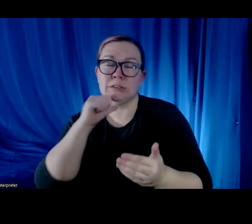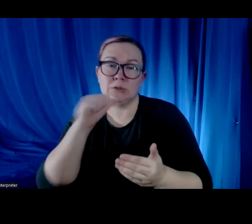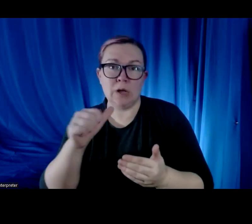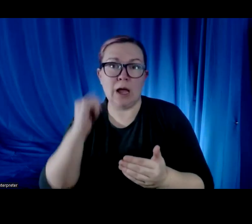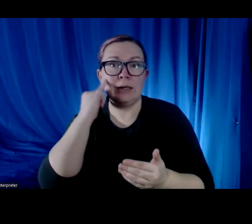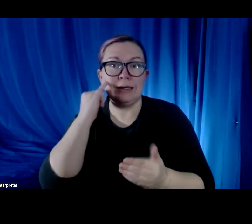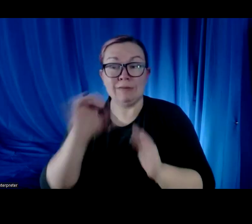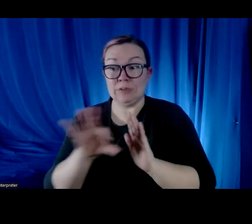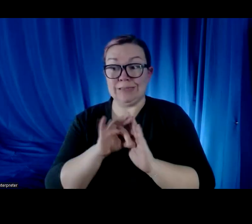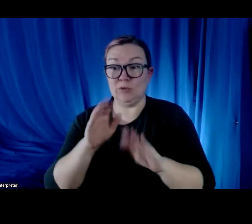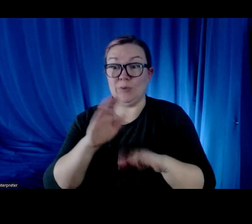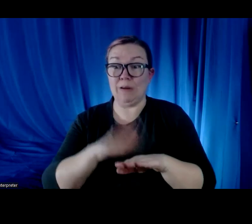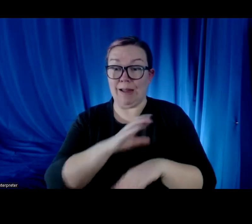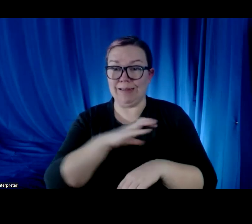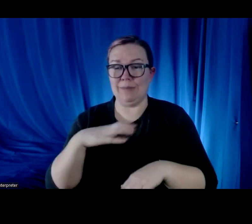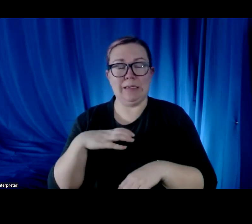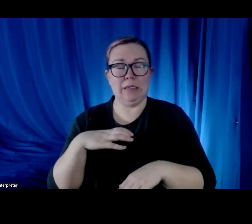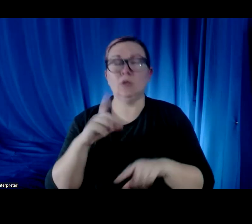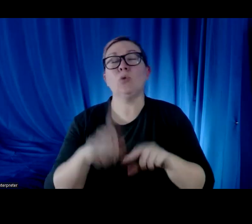committee, you cannot also apply for it.